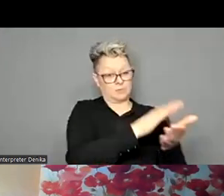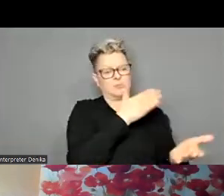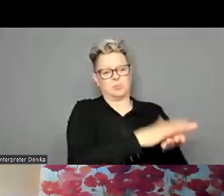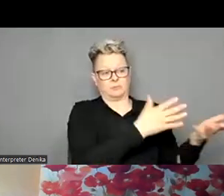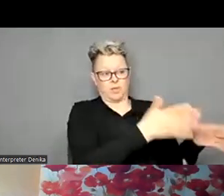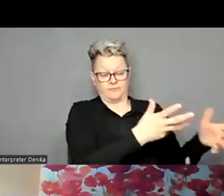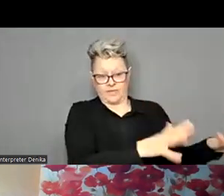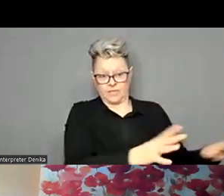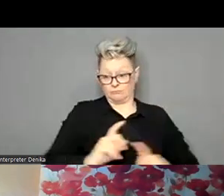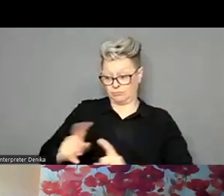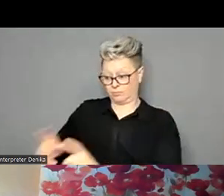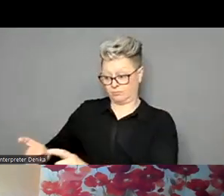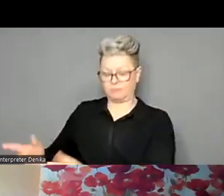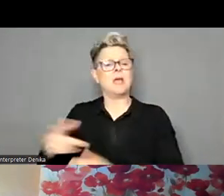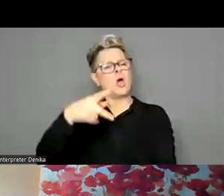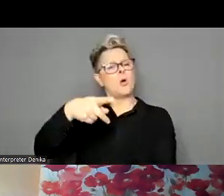Is probate required?